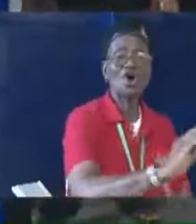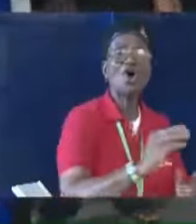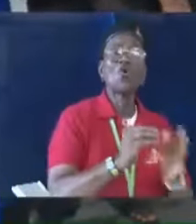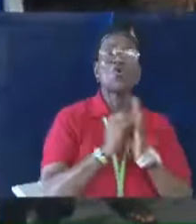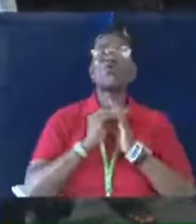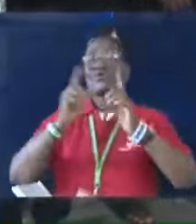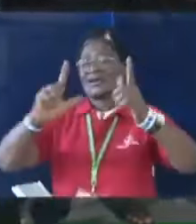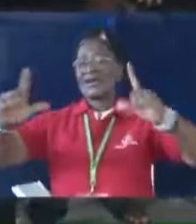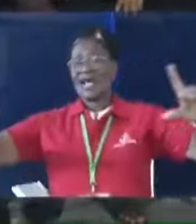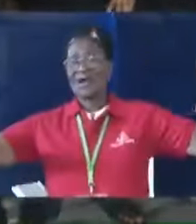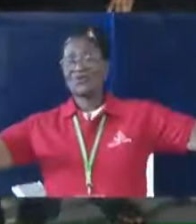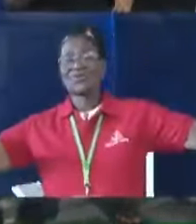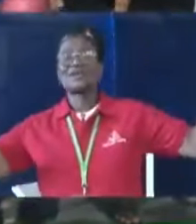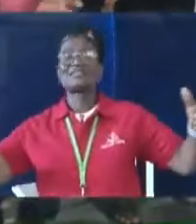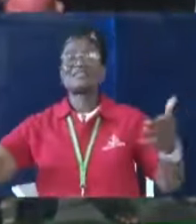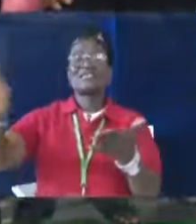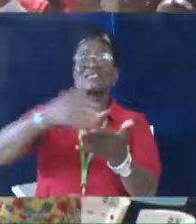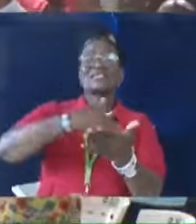Sing unto Him.